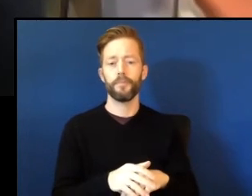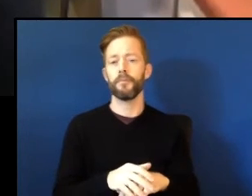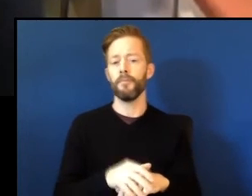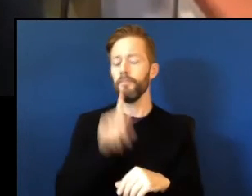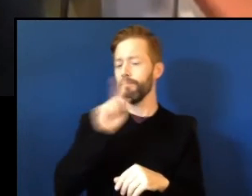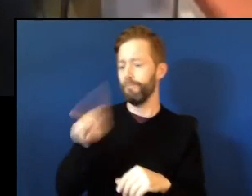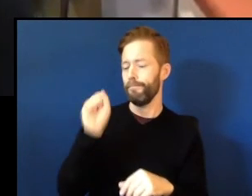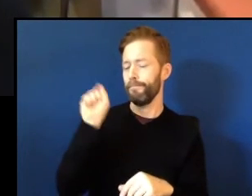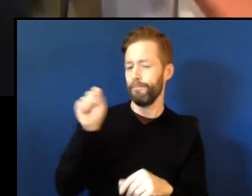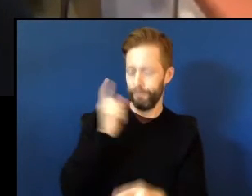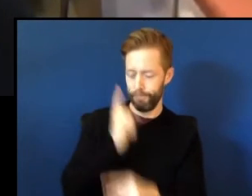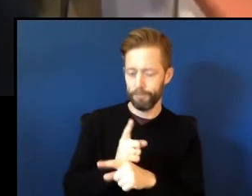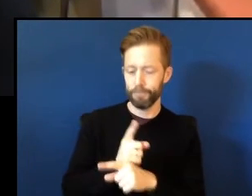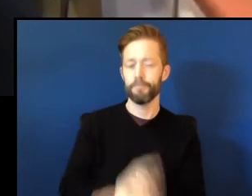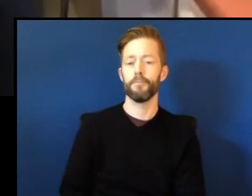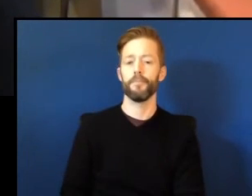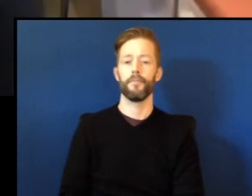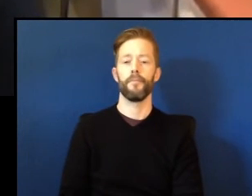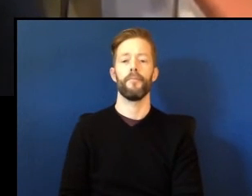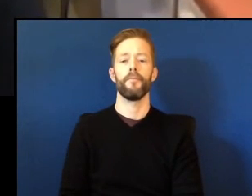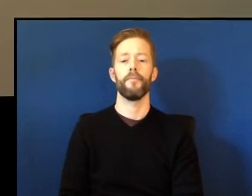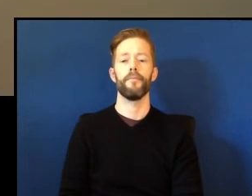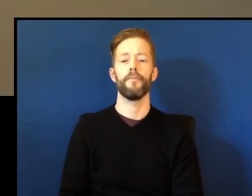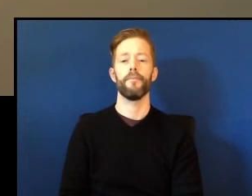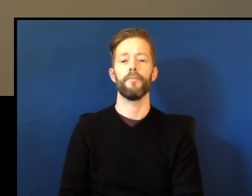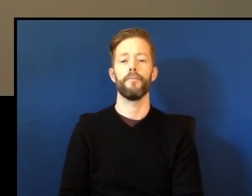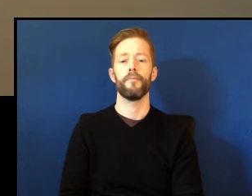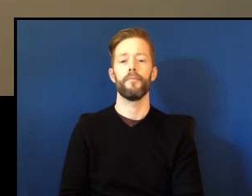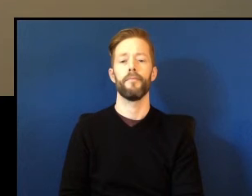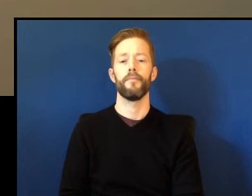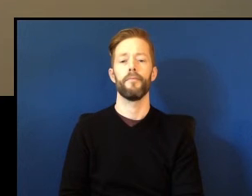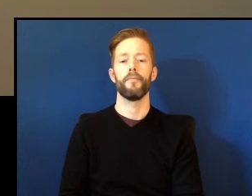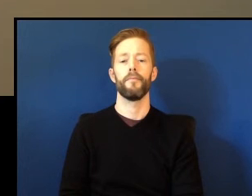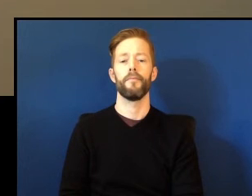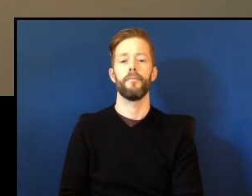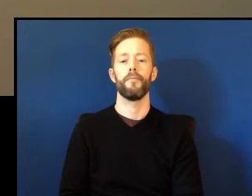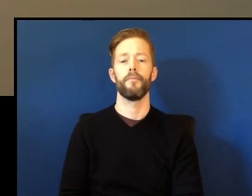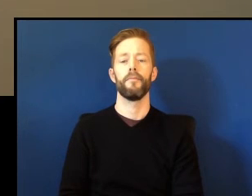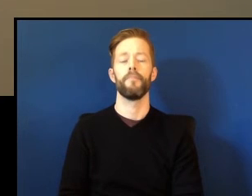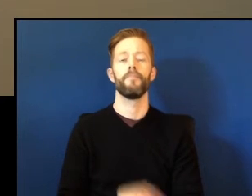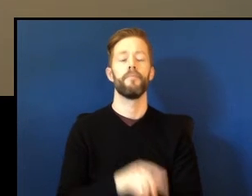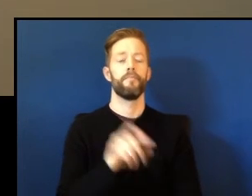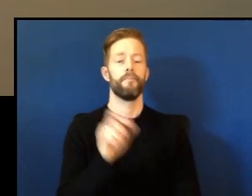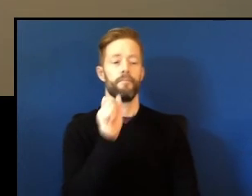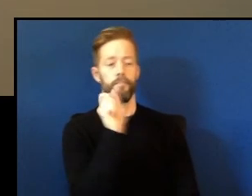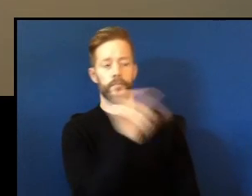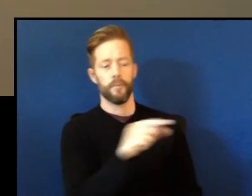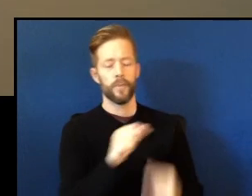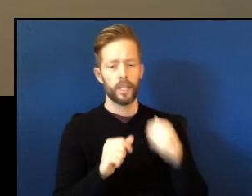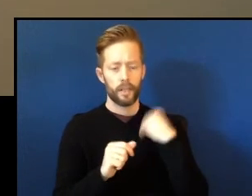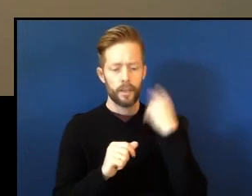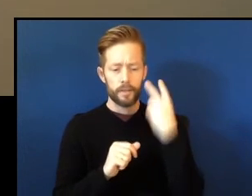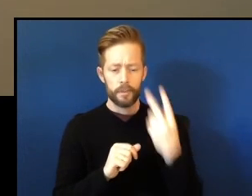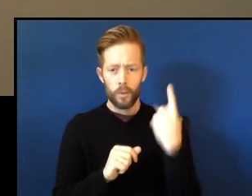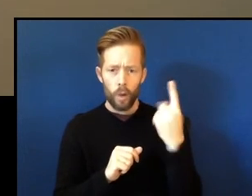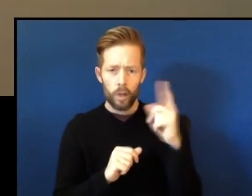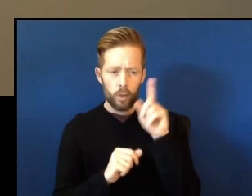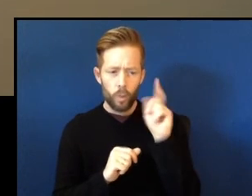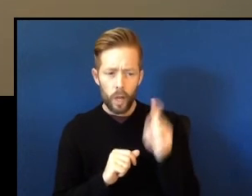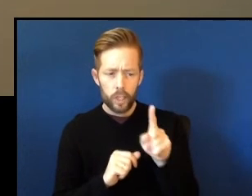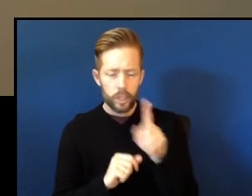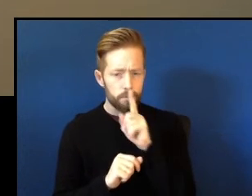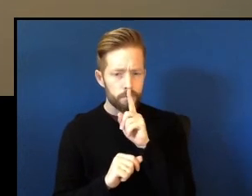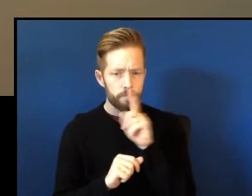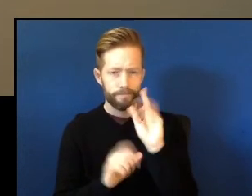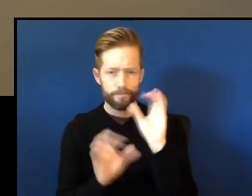Okay. Really available. Yep. All right. Perfect. So we did have a question. I saw, let